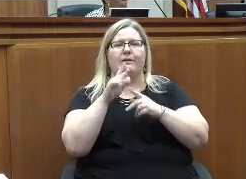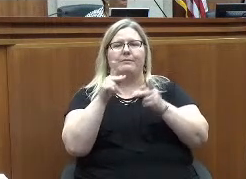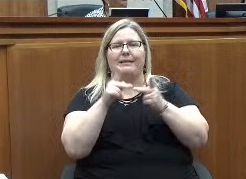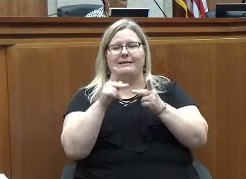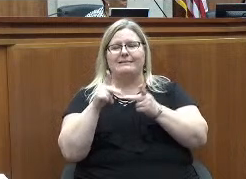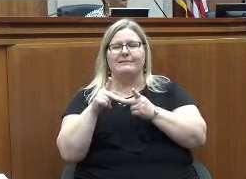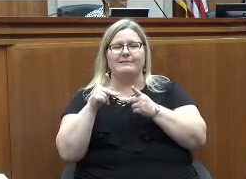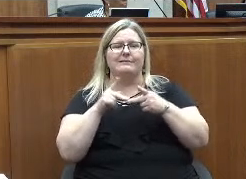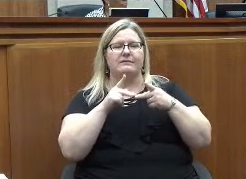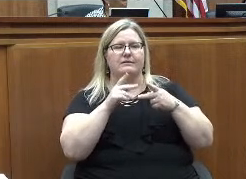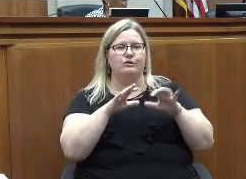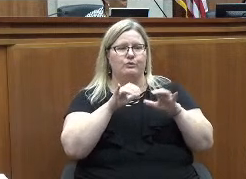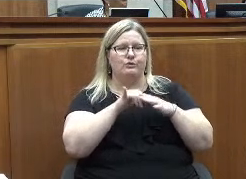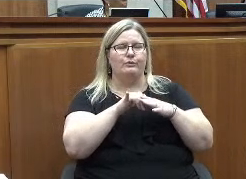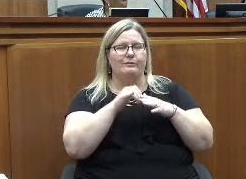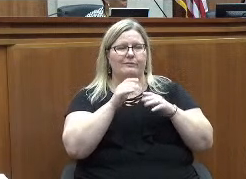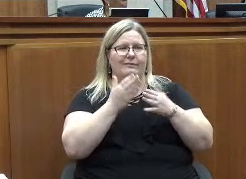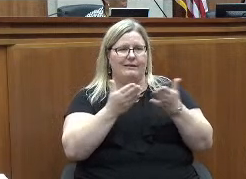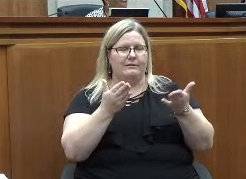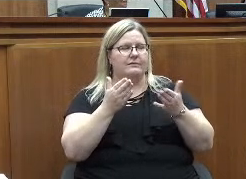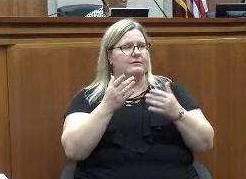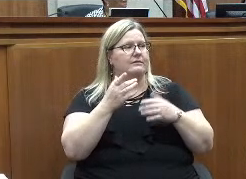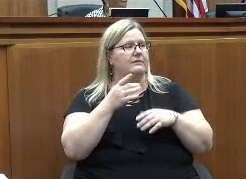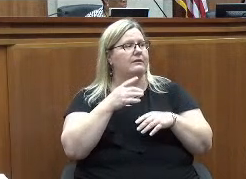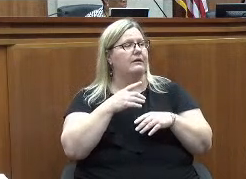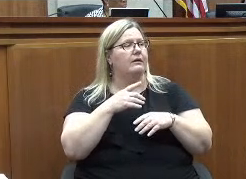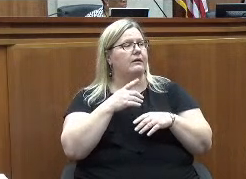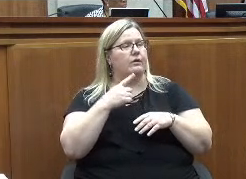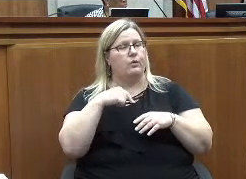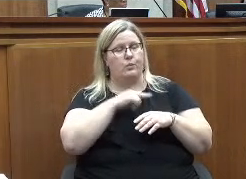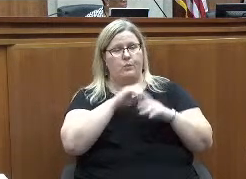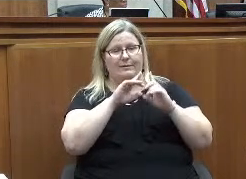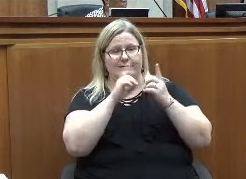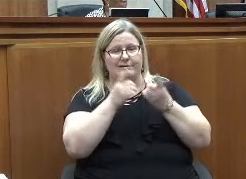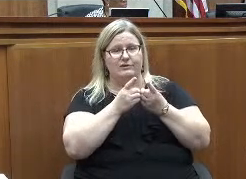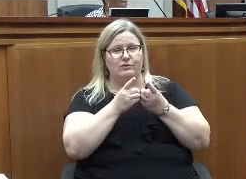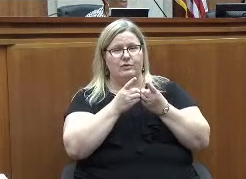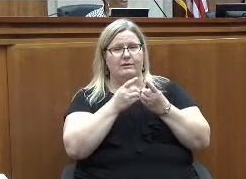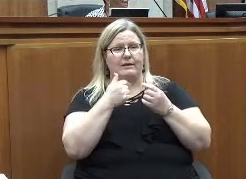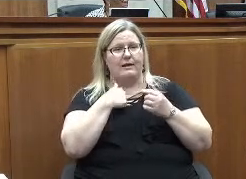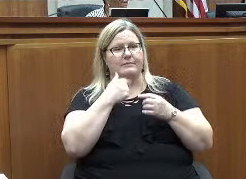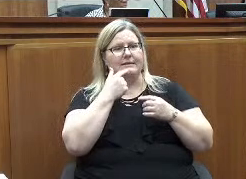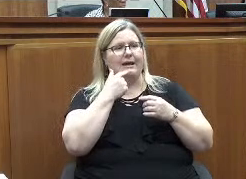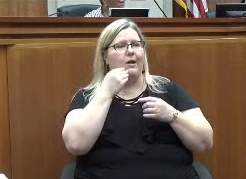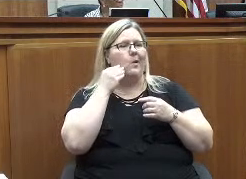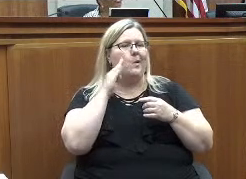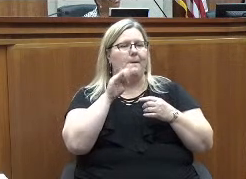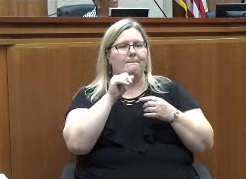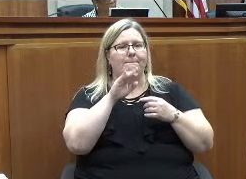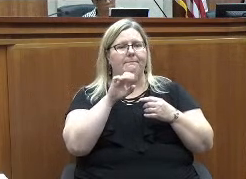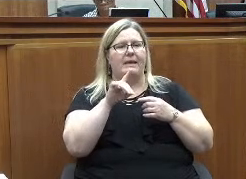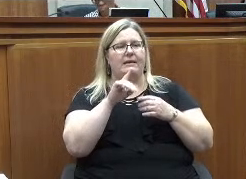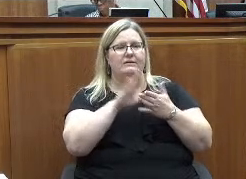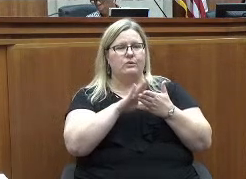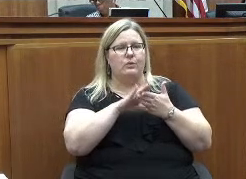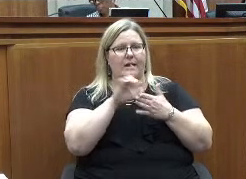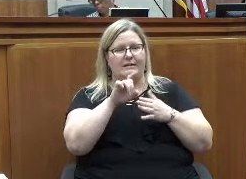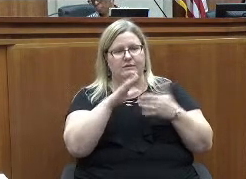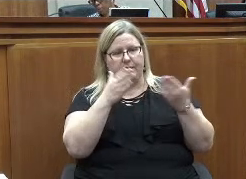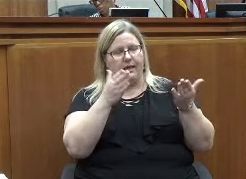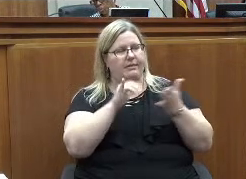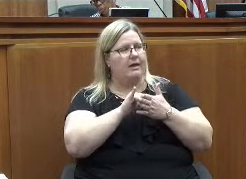places where you do that. And to say that because we're a district, I'm fine with saying that the home-based school has to supply those, and I like the